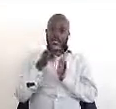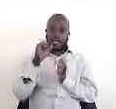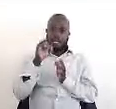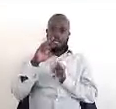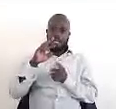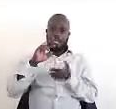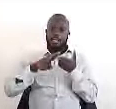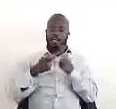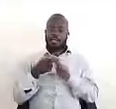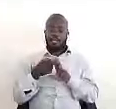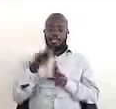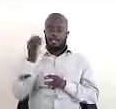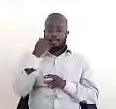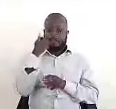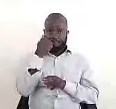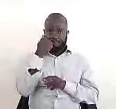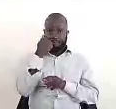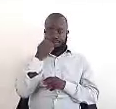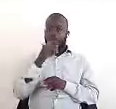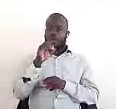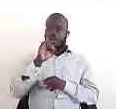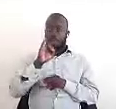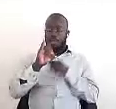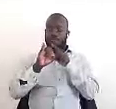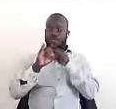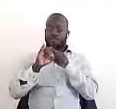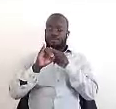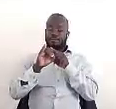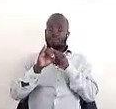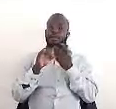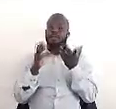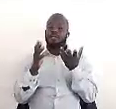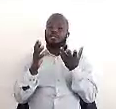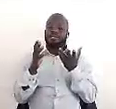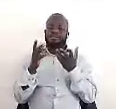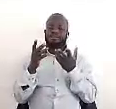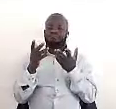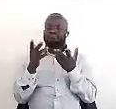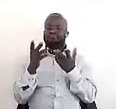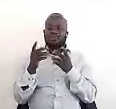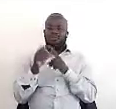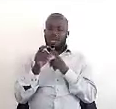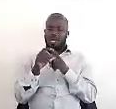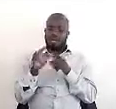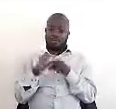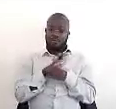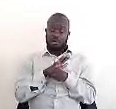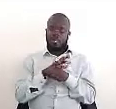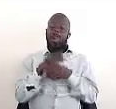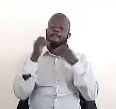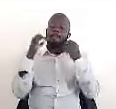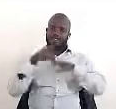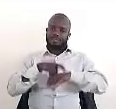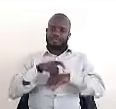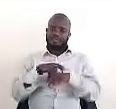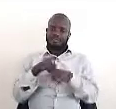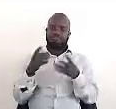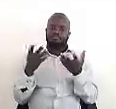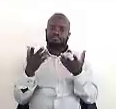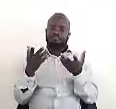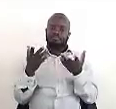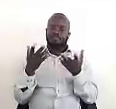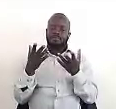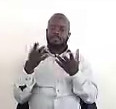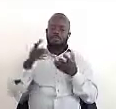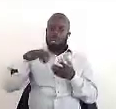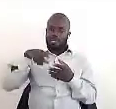HIV related illness. So opportunistic infections, that phrase is sort of a mouthful. Most of the time